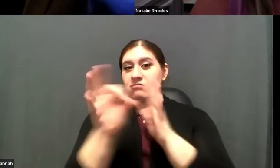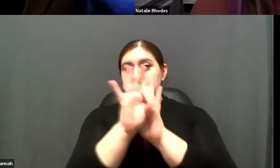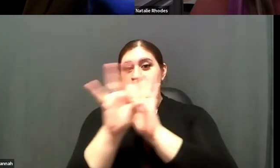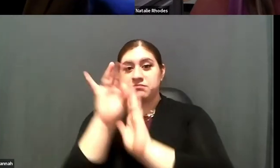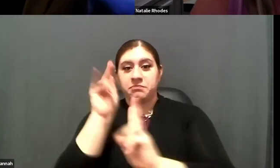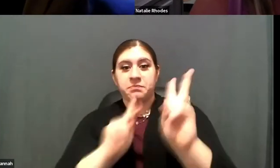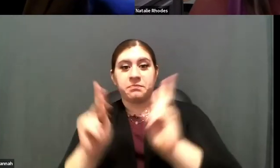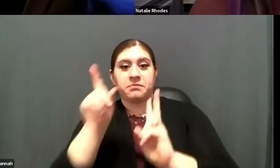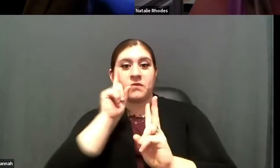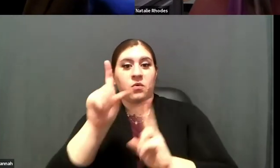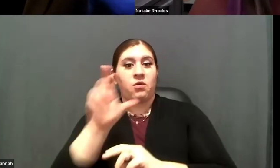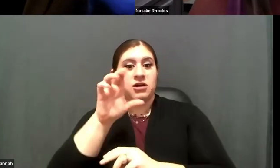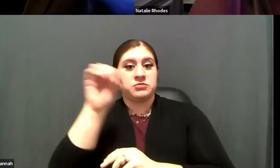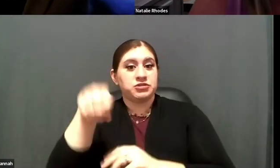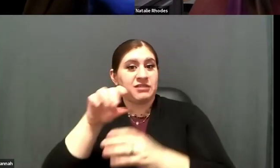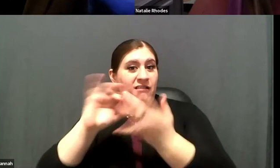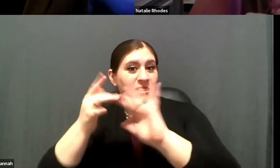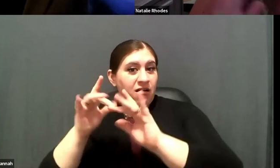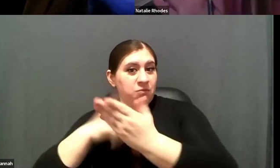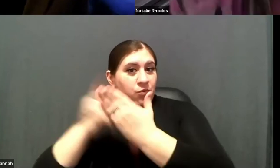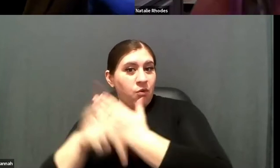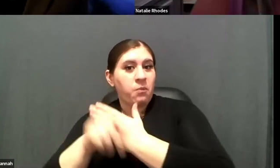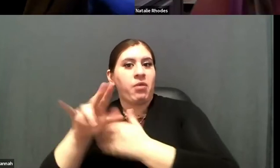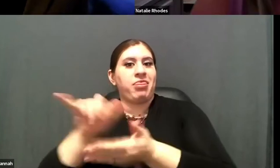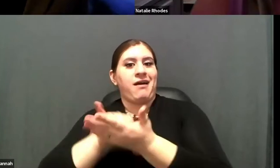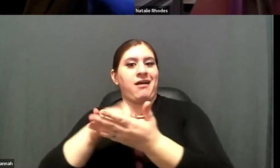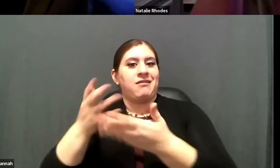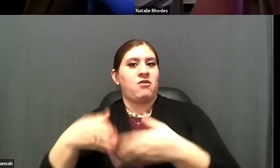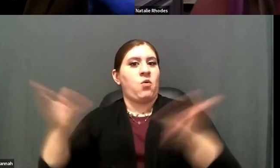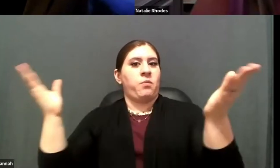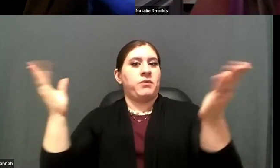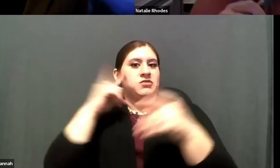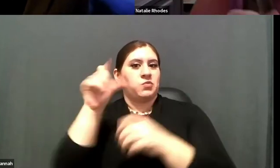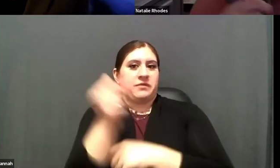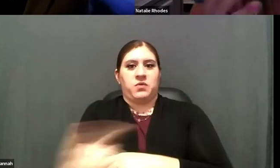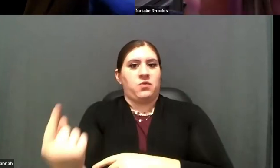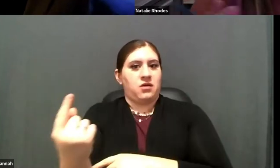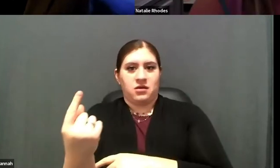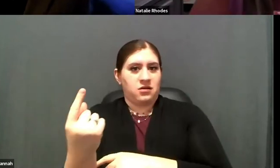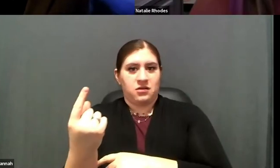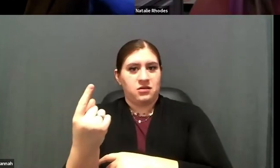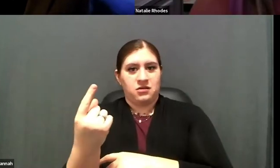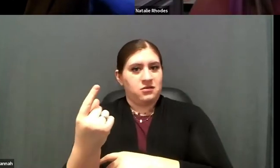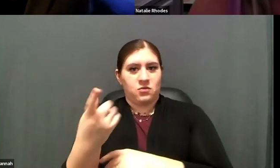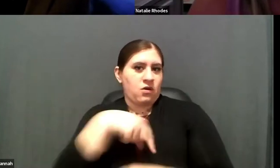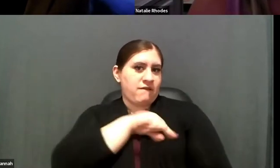candidates for the 100% online program, or is that pretty much just open to anyone who makes the cut, I